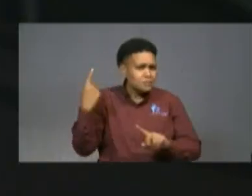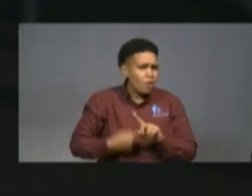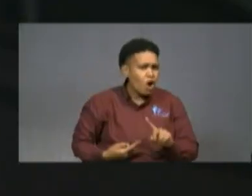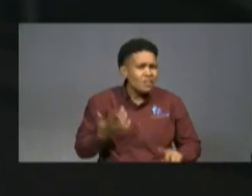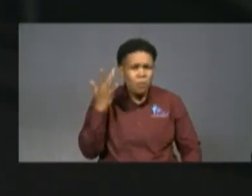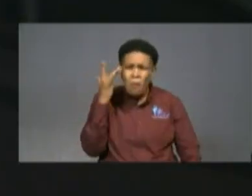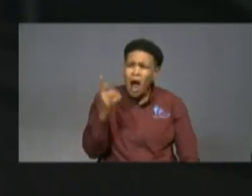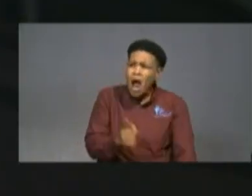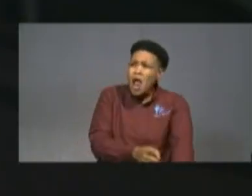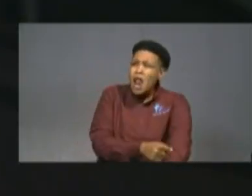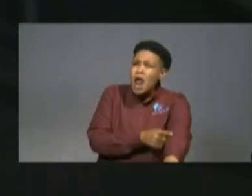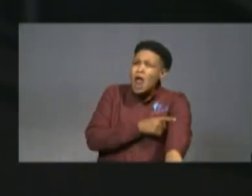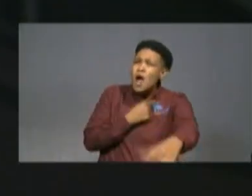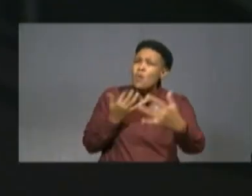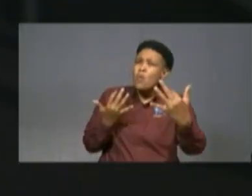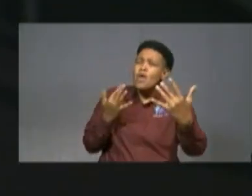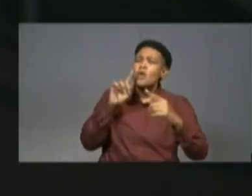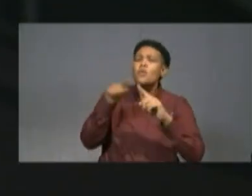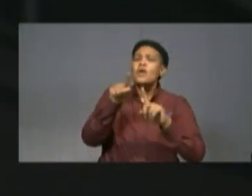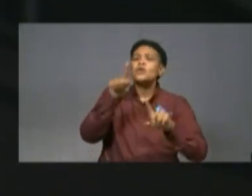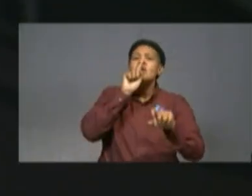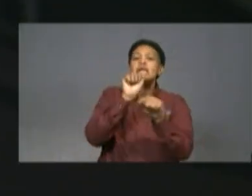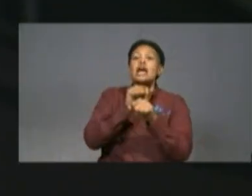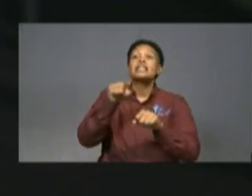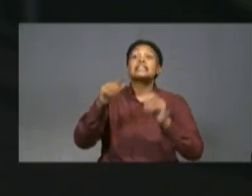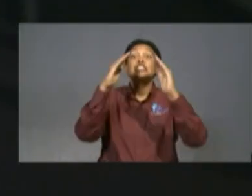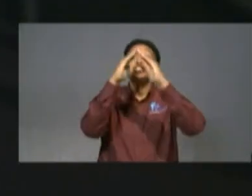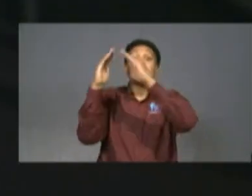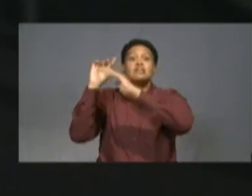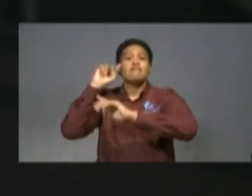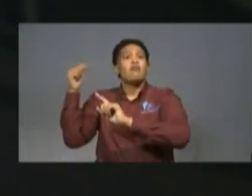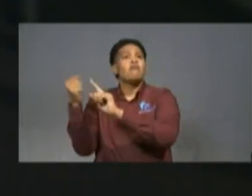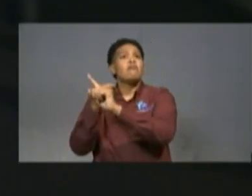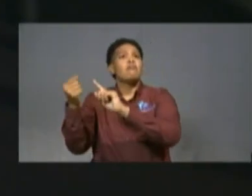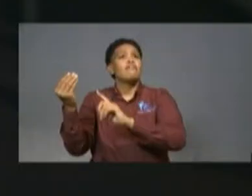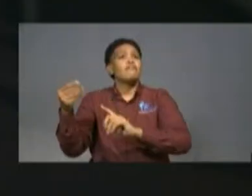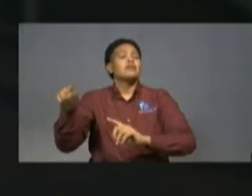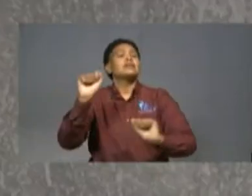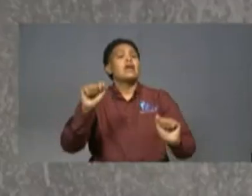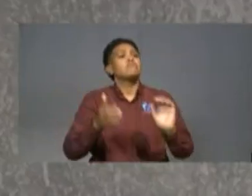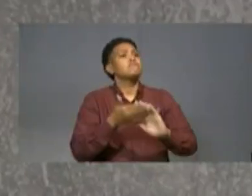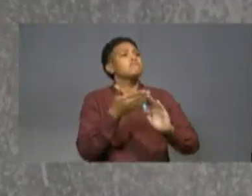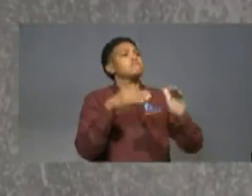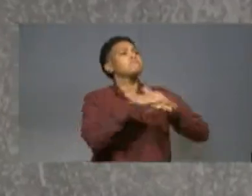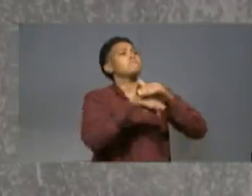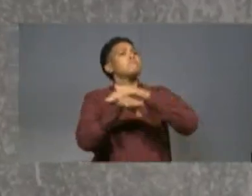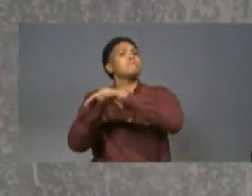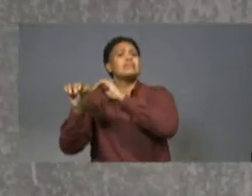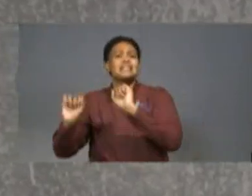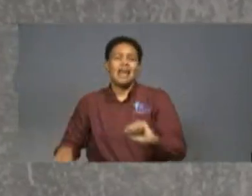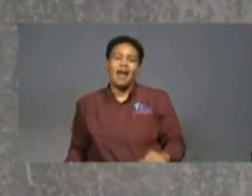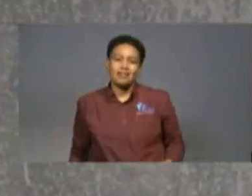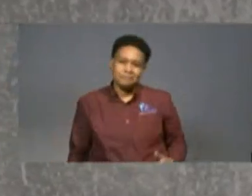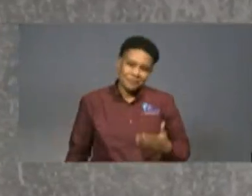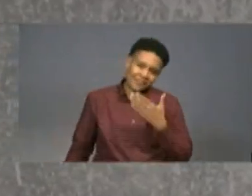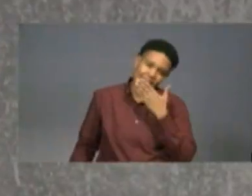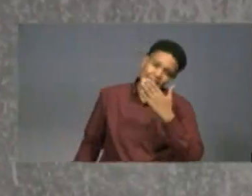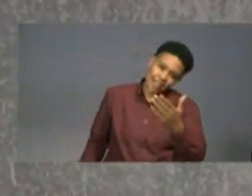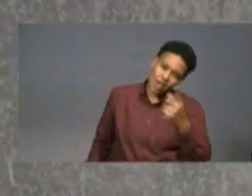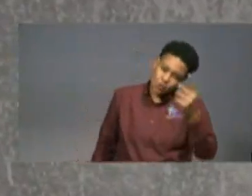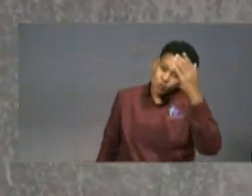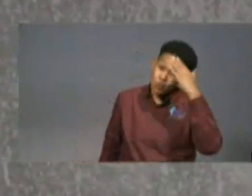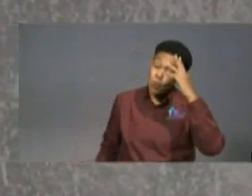take so long, and when can you guarantee that these shelters will be operational? Thank you for that question. You know, the matter of gender